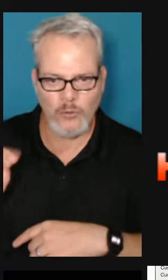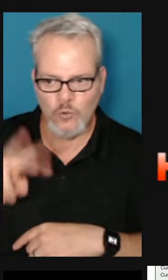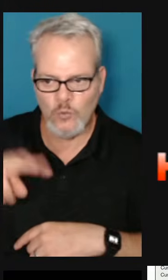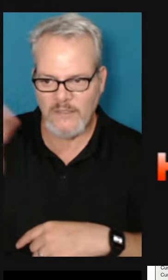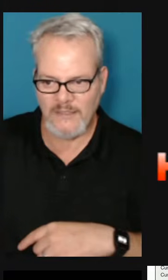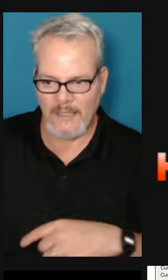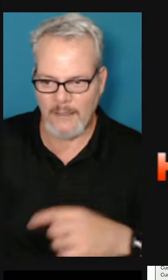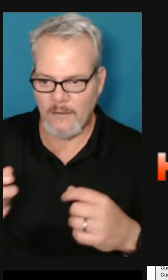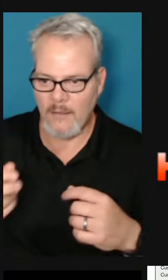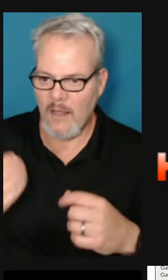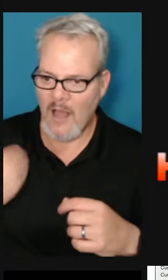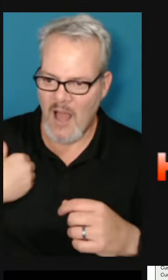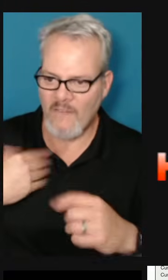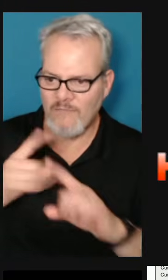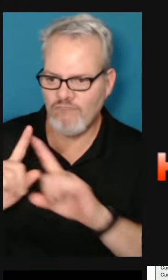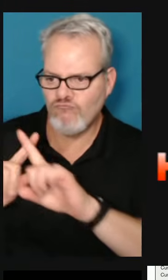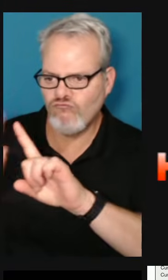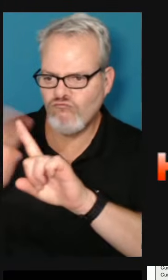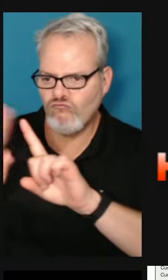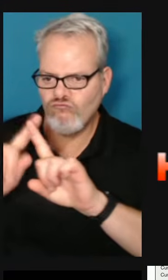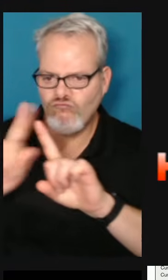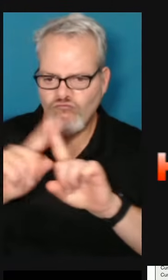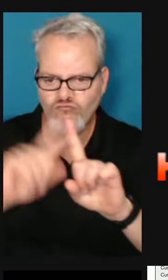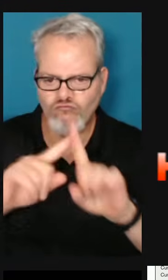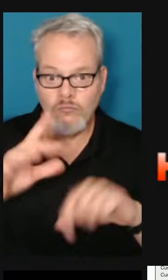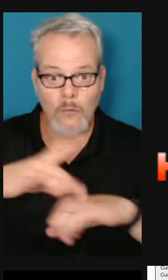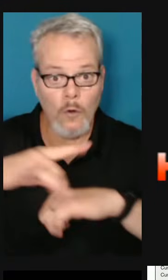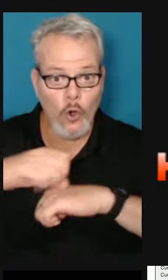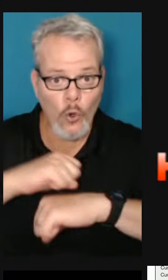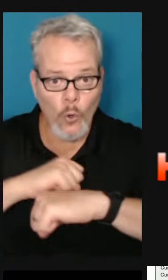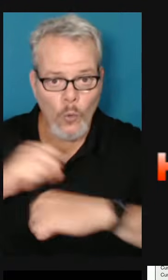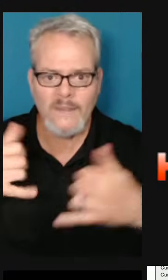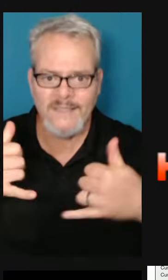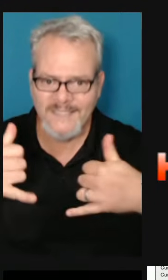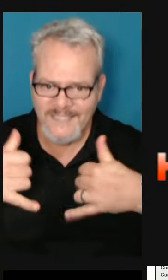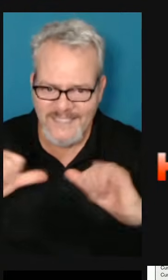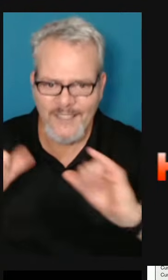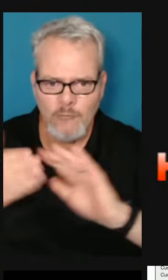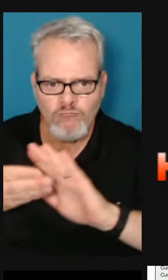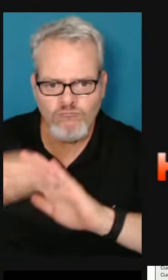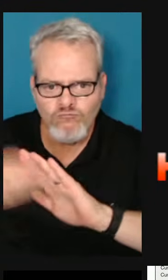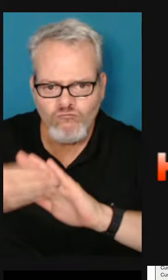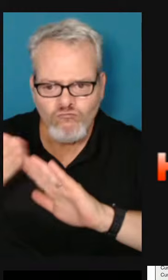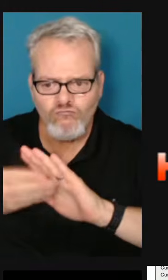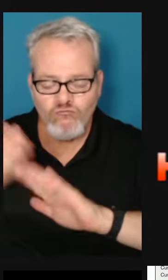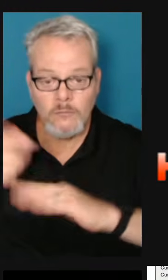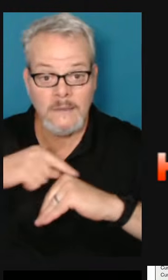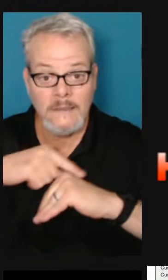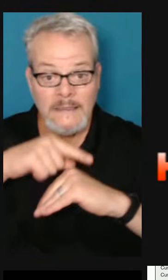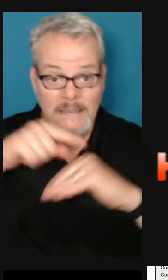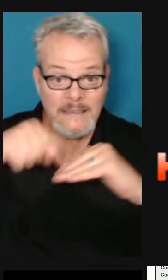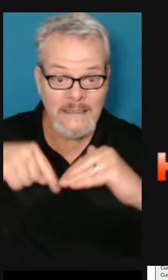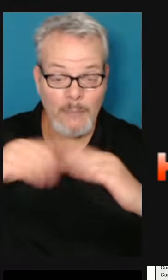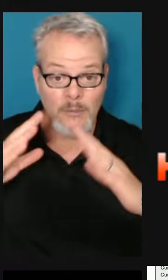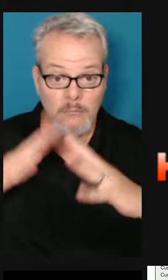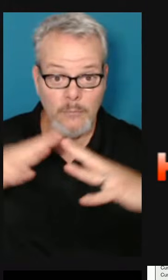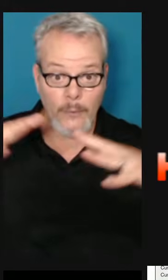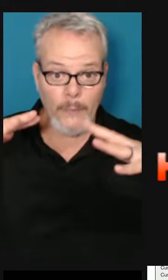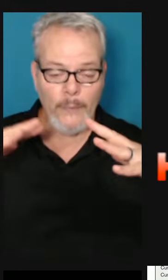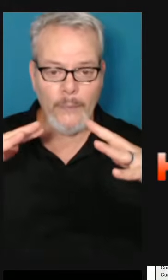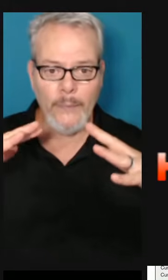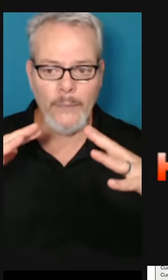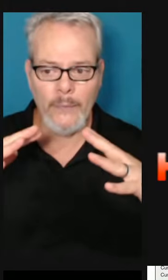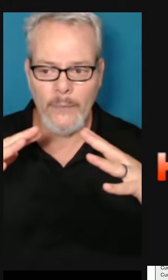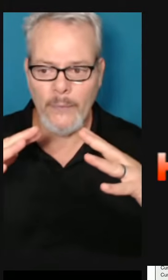earthquakes still happening, summit tilt deflating, along with a small earthquakes from the